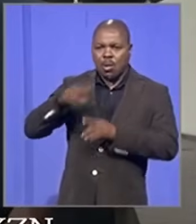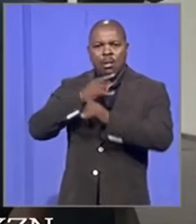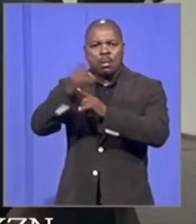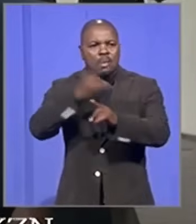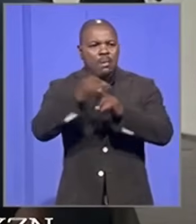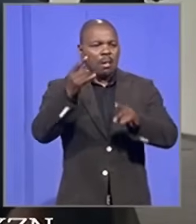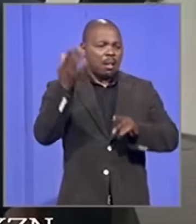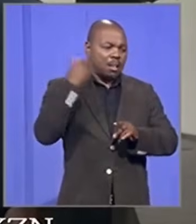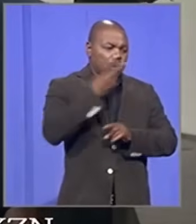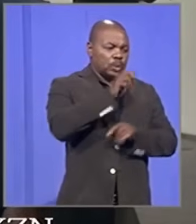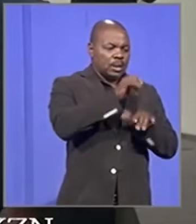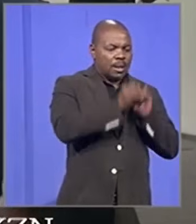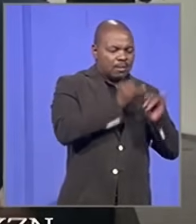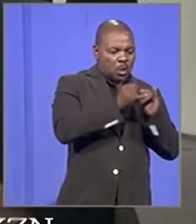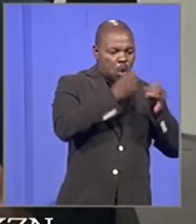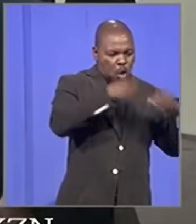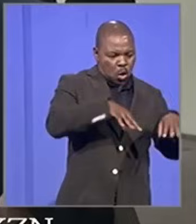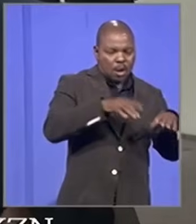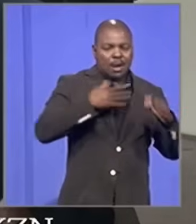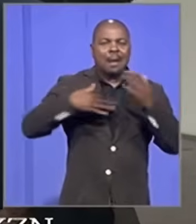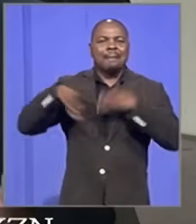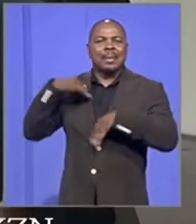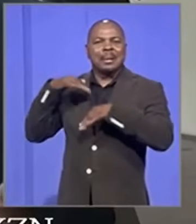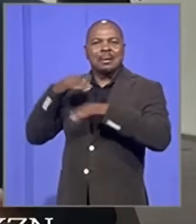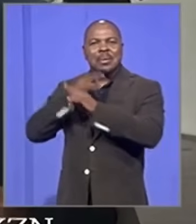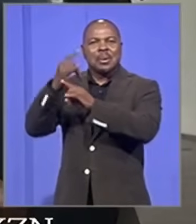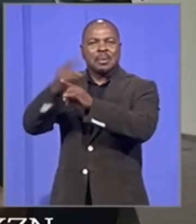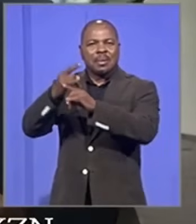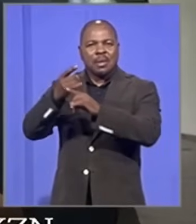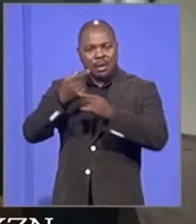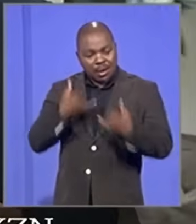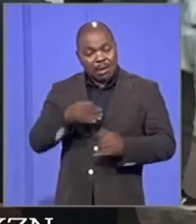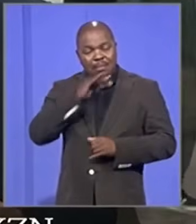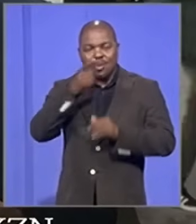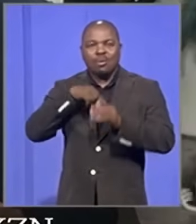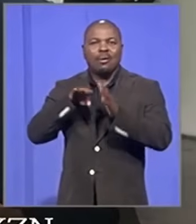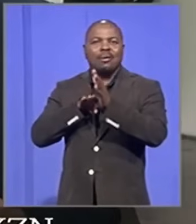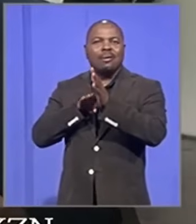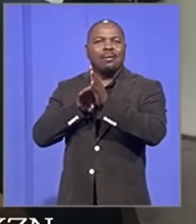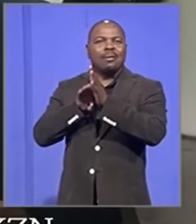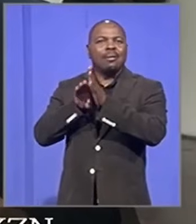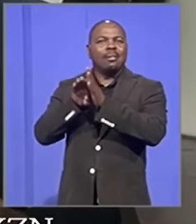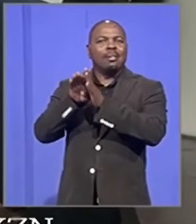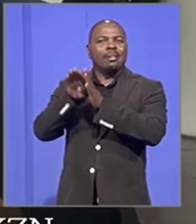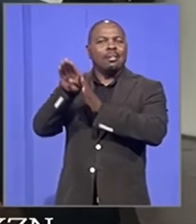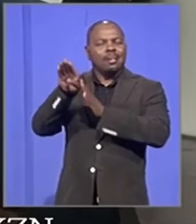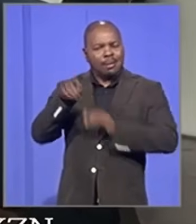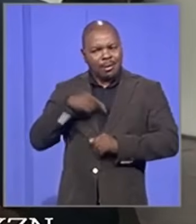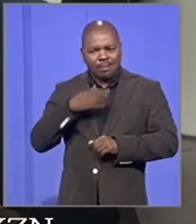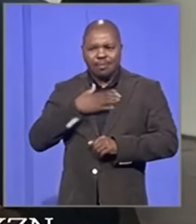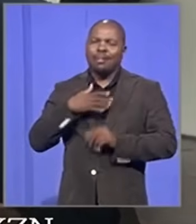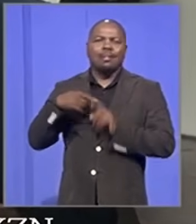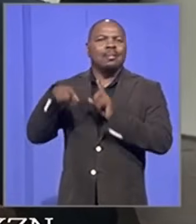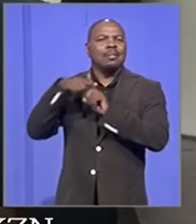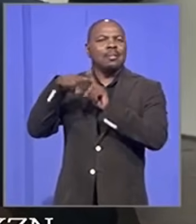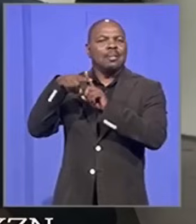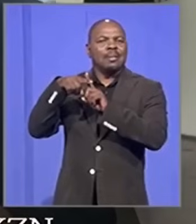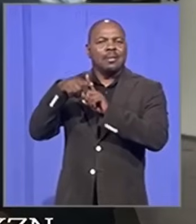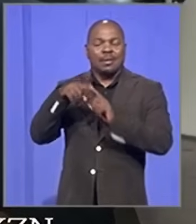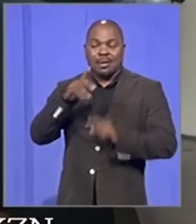lost in 2011. We are on an upward trajectory, and that to us is inspiring some hope that the